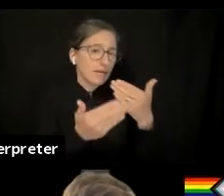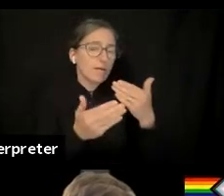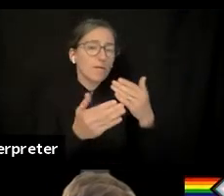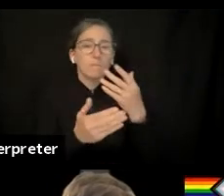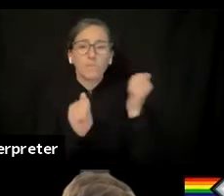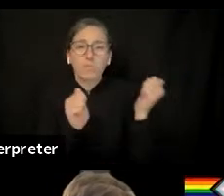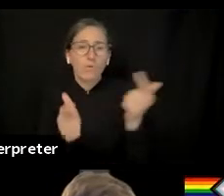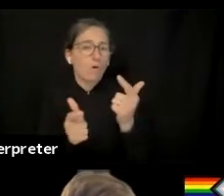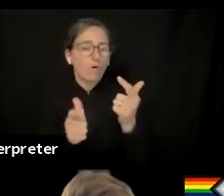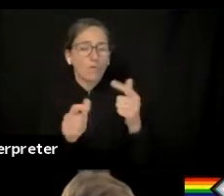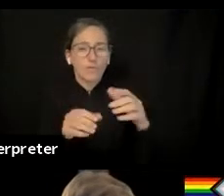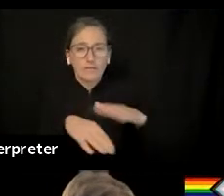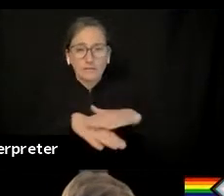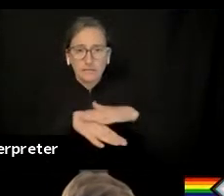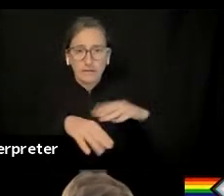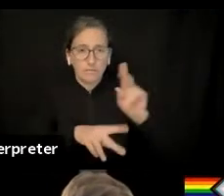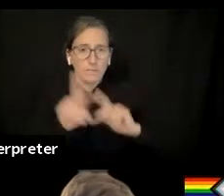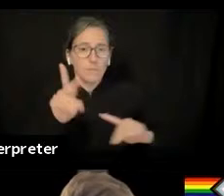land.